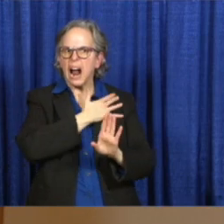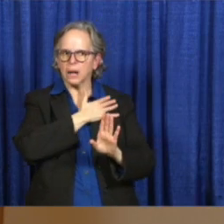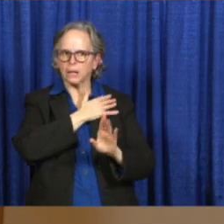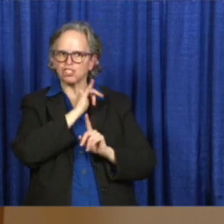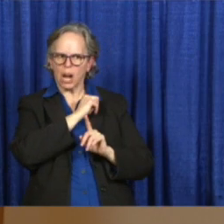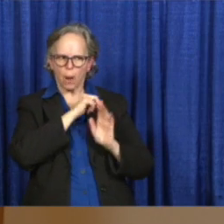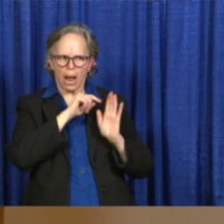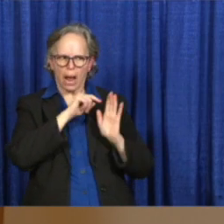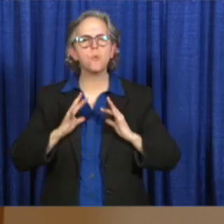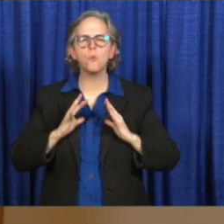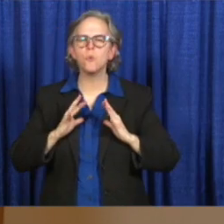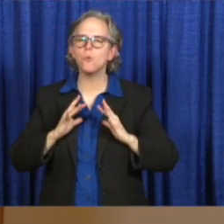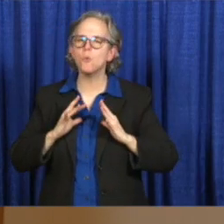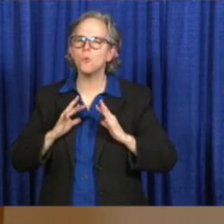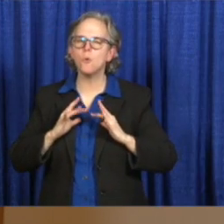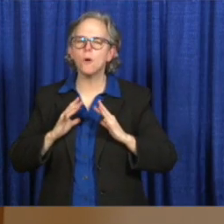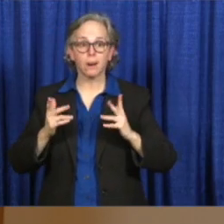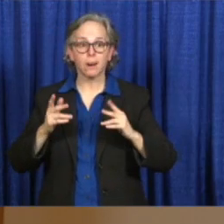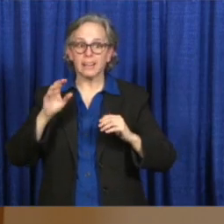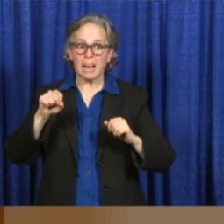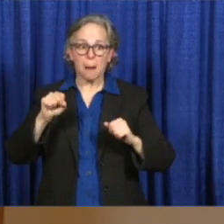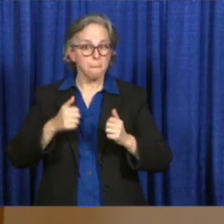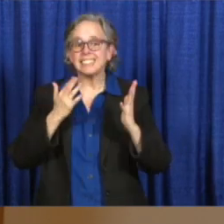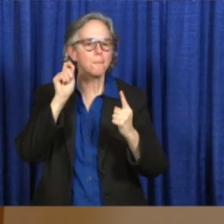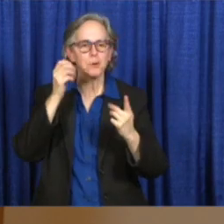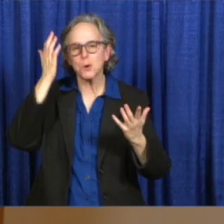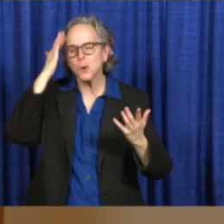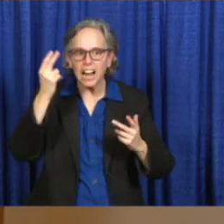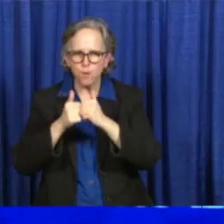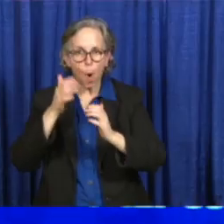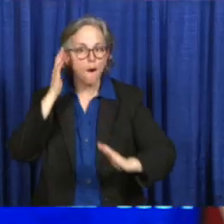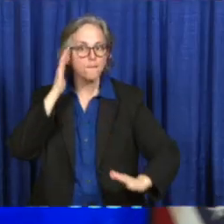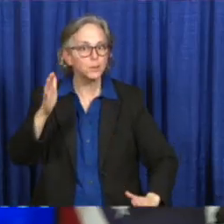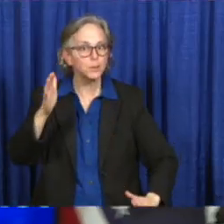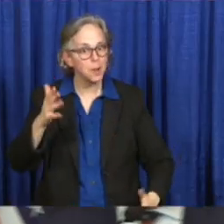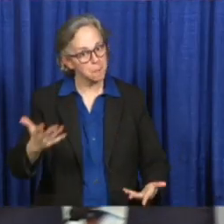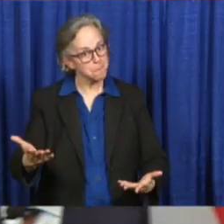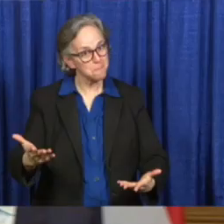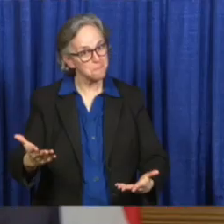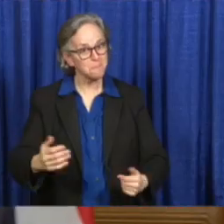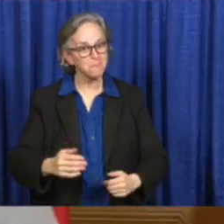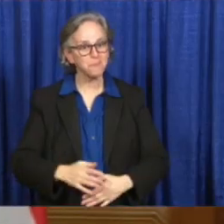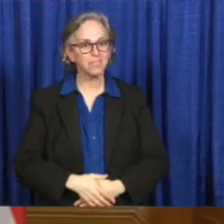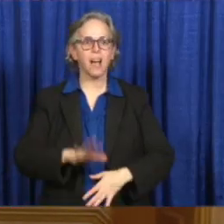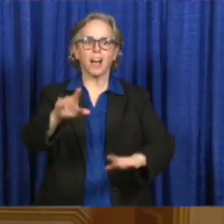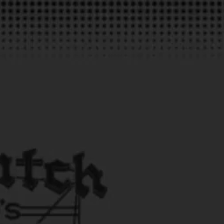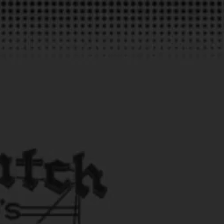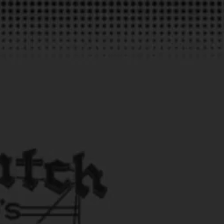never have been tested and it Thank you very much.